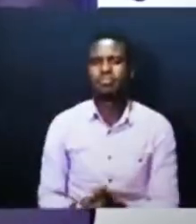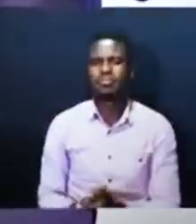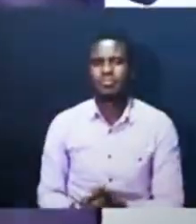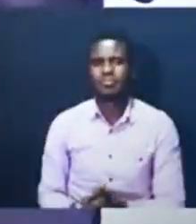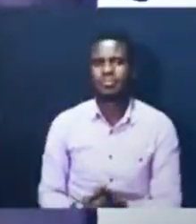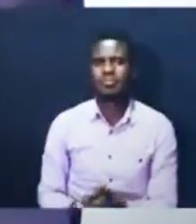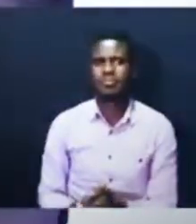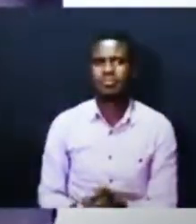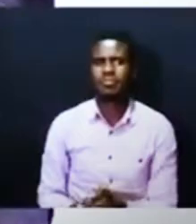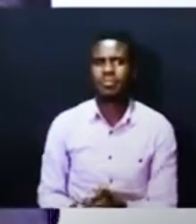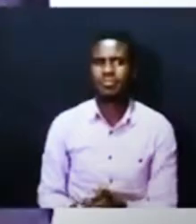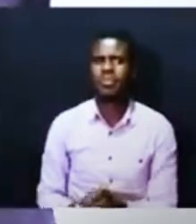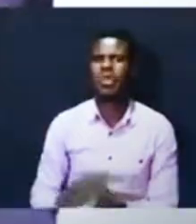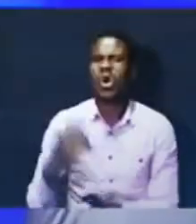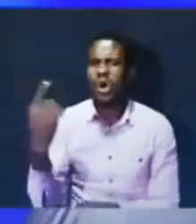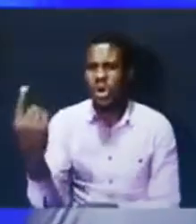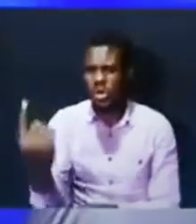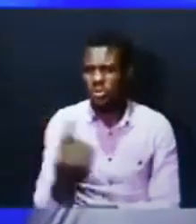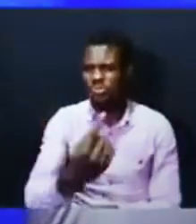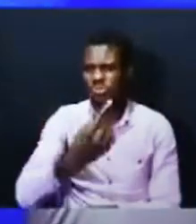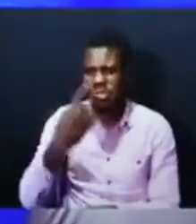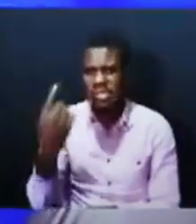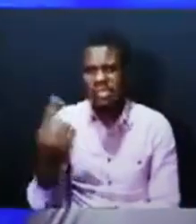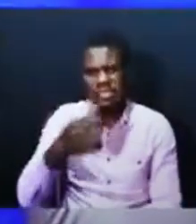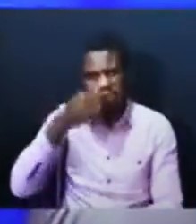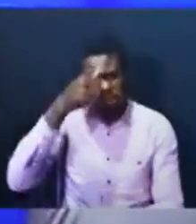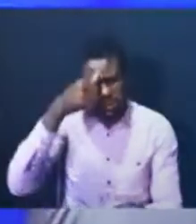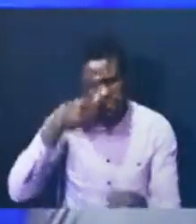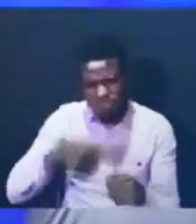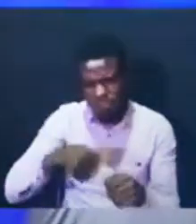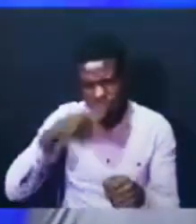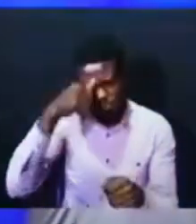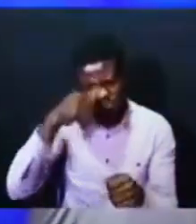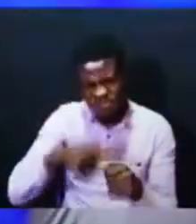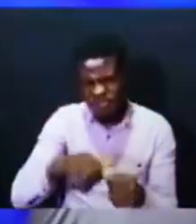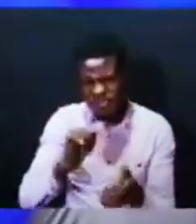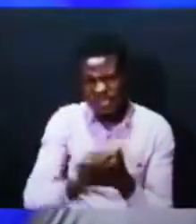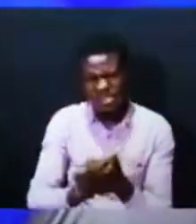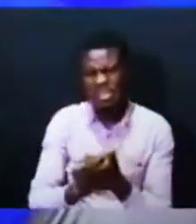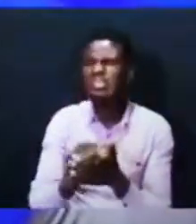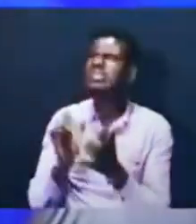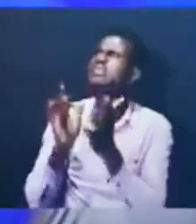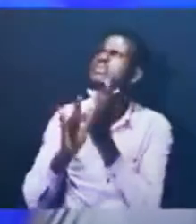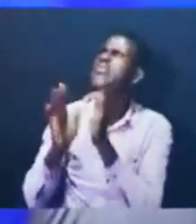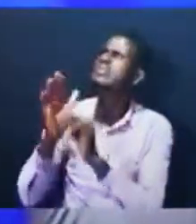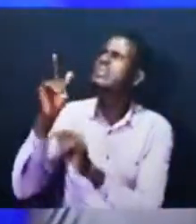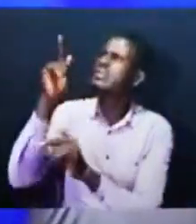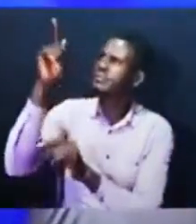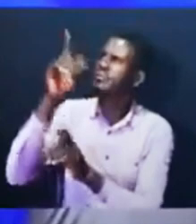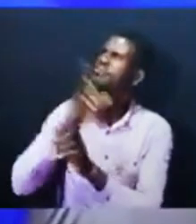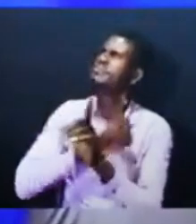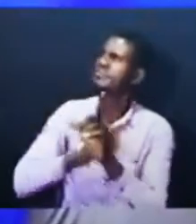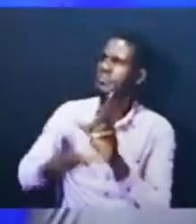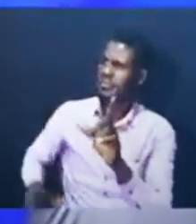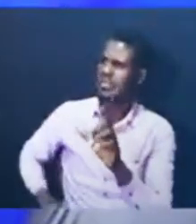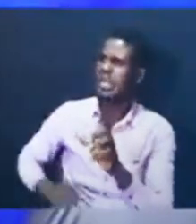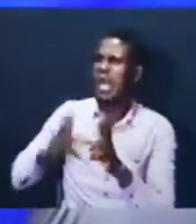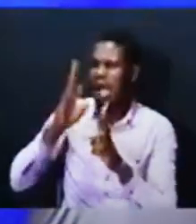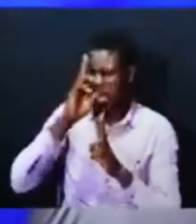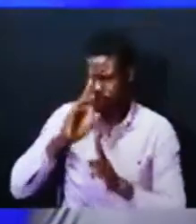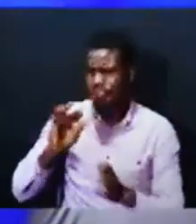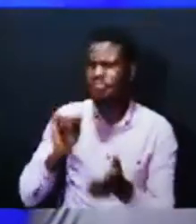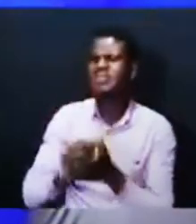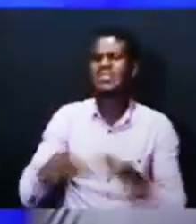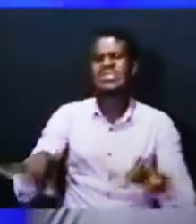na mane e di amame no. Always remember. Adofunum de bia mo me ya kai. That is the Lord's honor that is at stake, not yours. Se onyame ni onyam ne